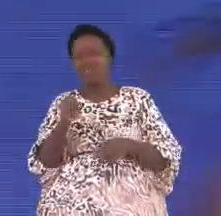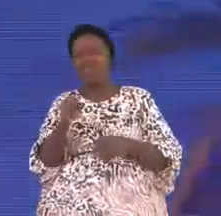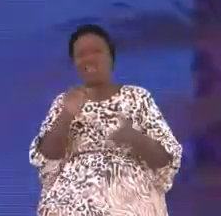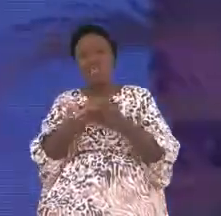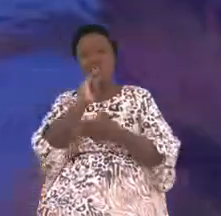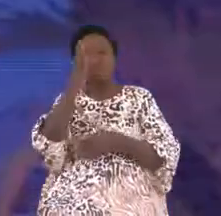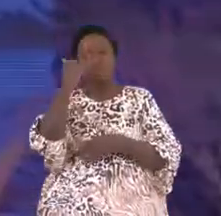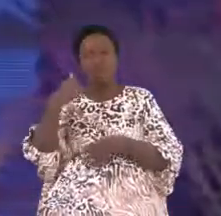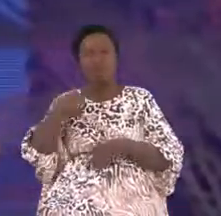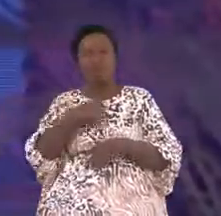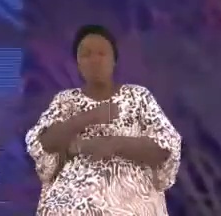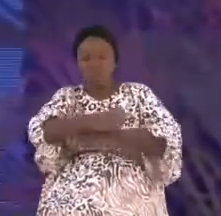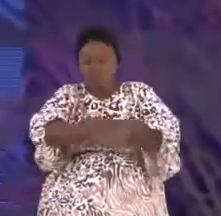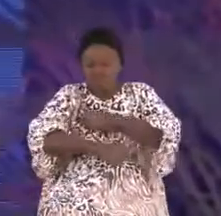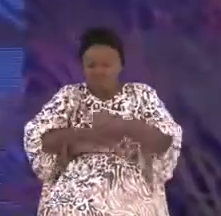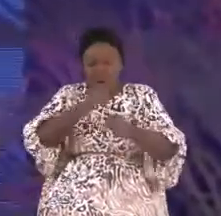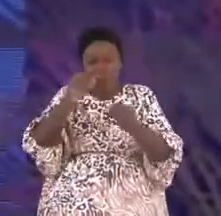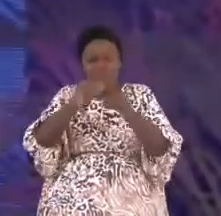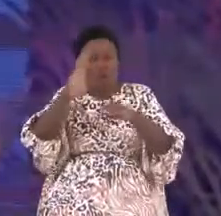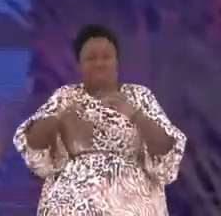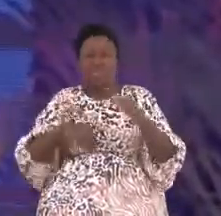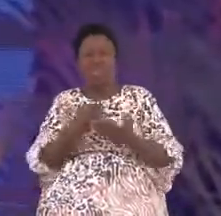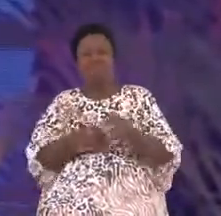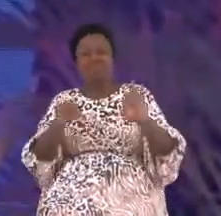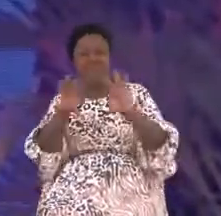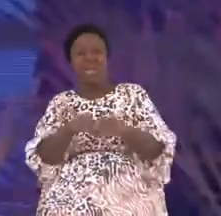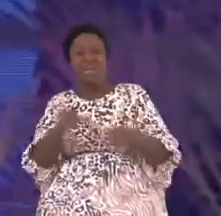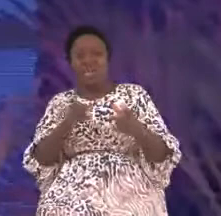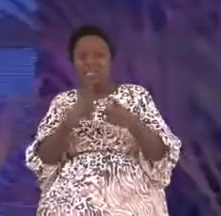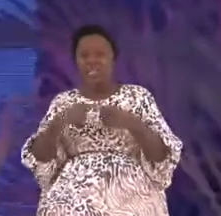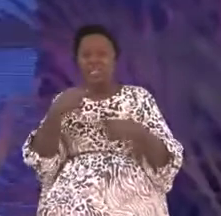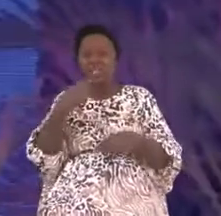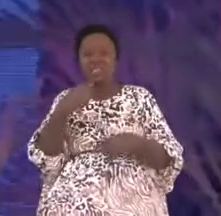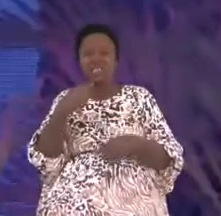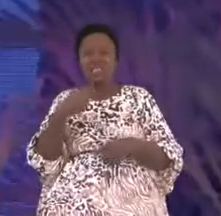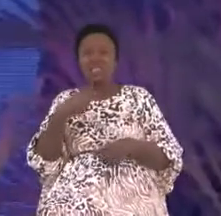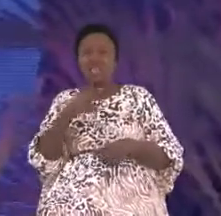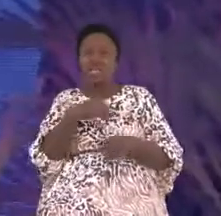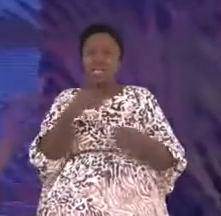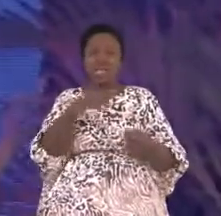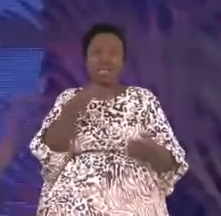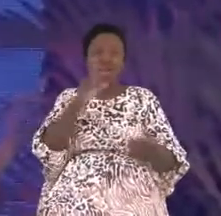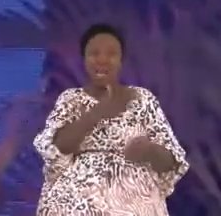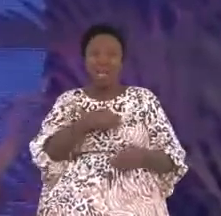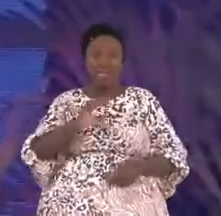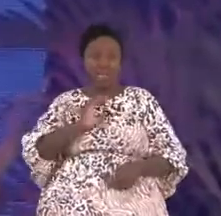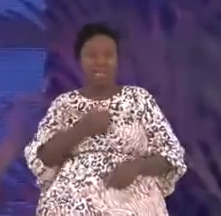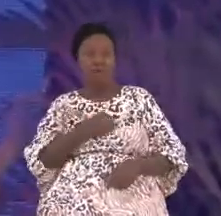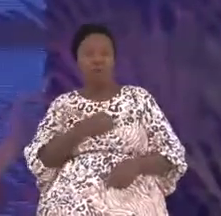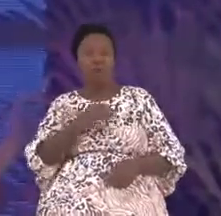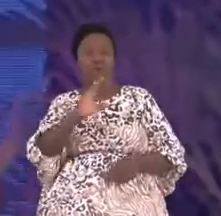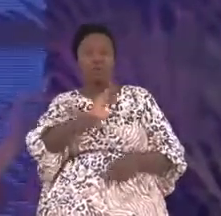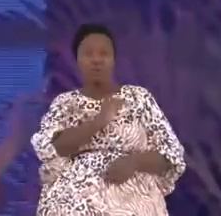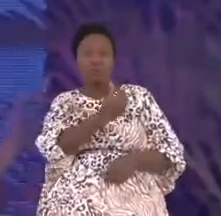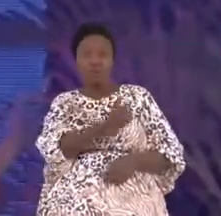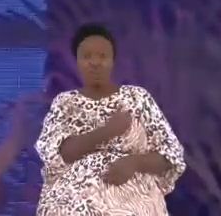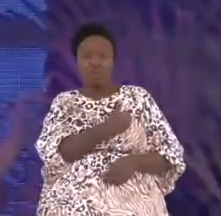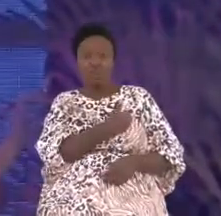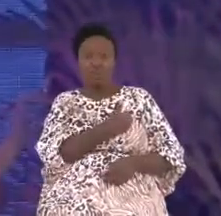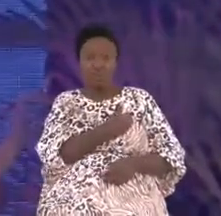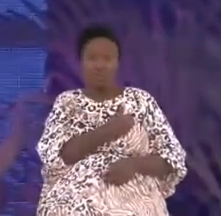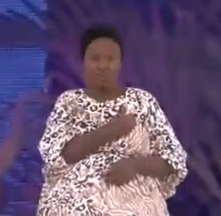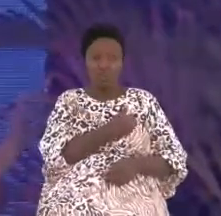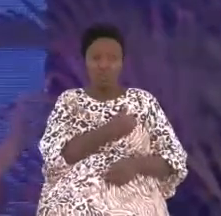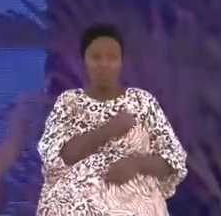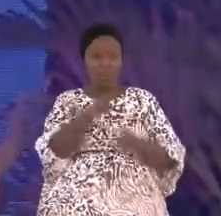suffered more than necessary and it says it says and our soul looted this light